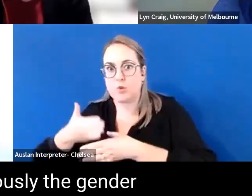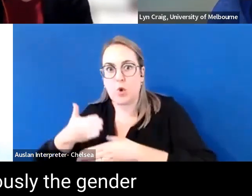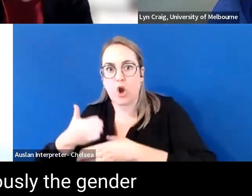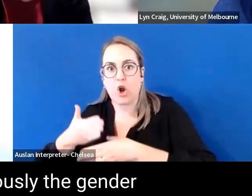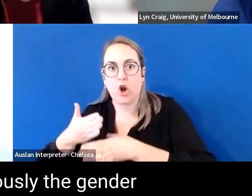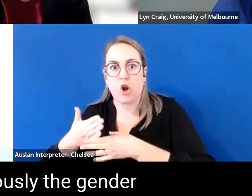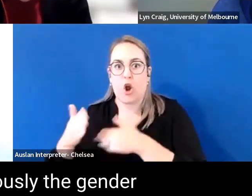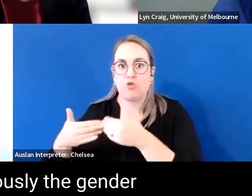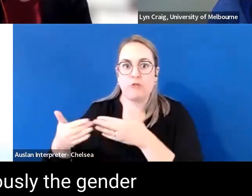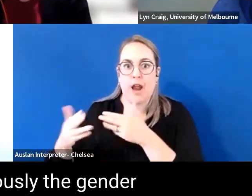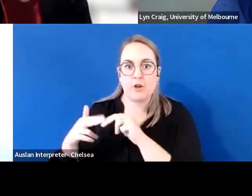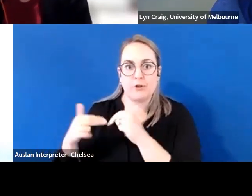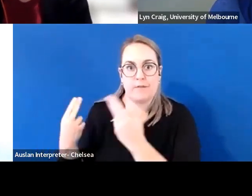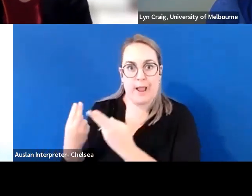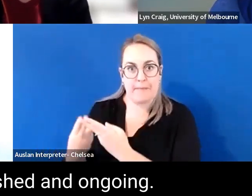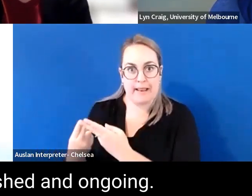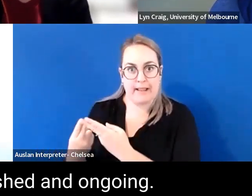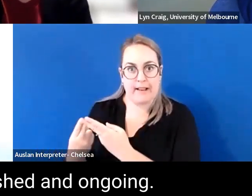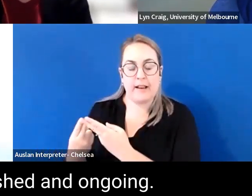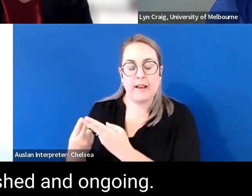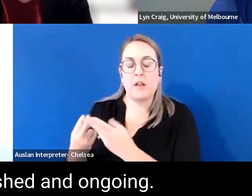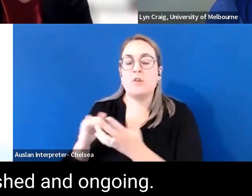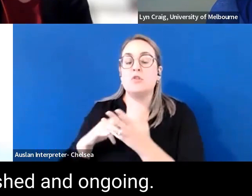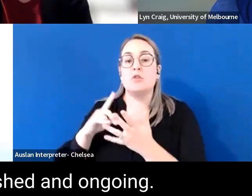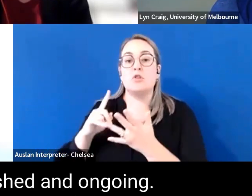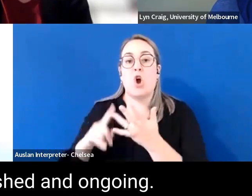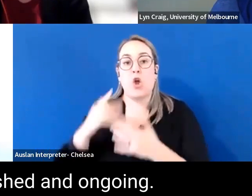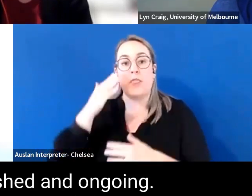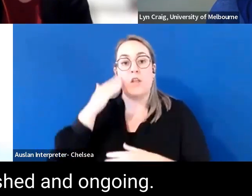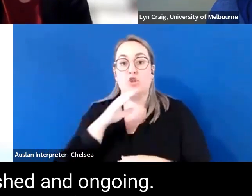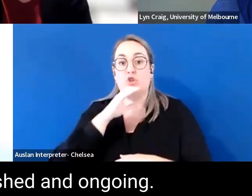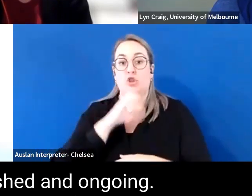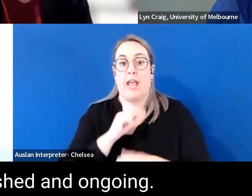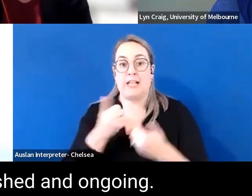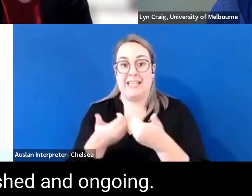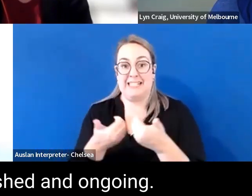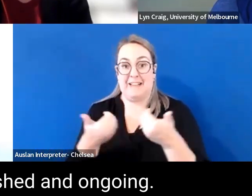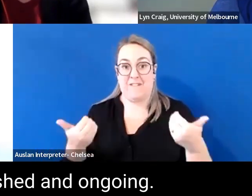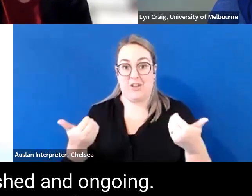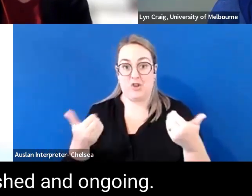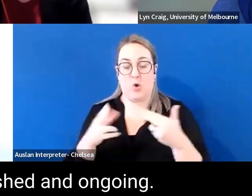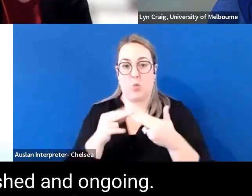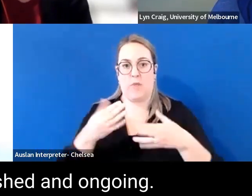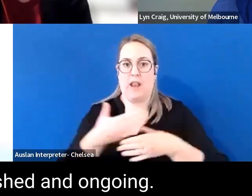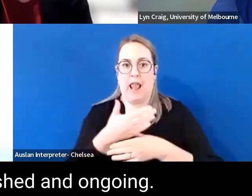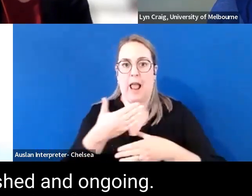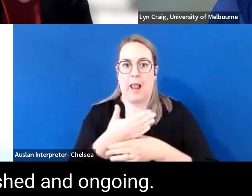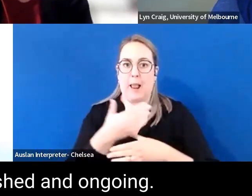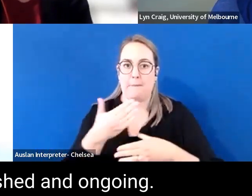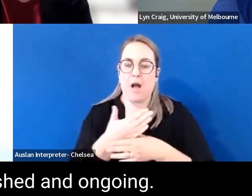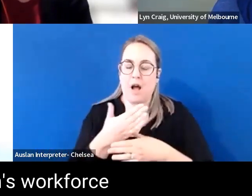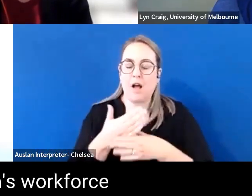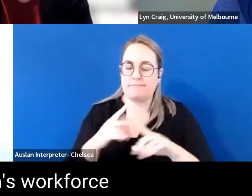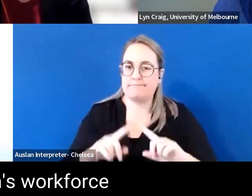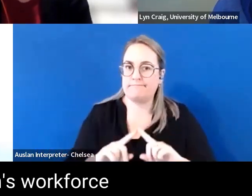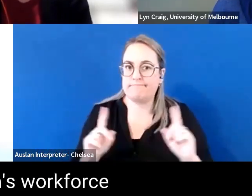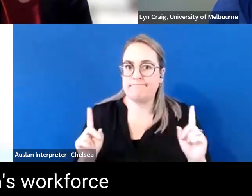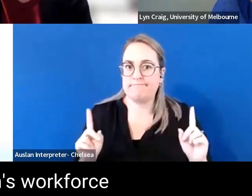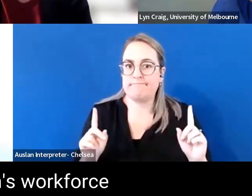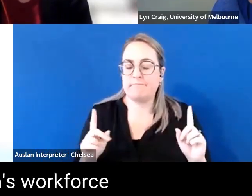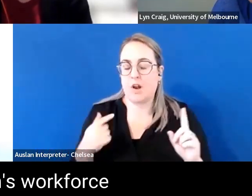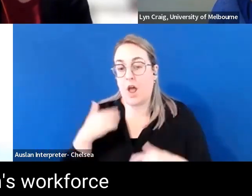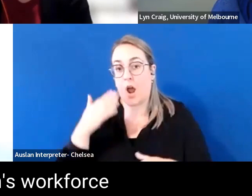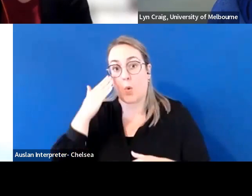obviously the gender division of labour is long established and ongoing. And so despite a lot of change in women's